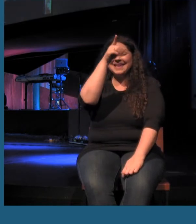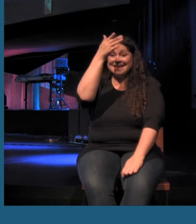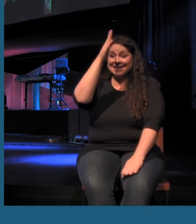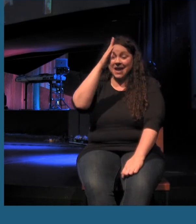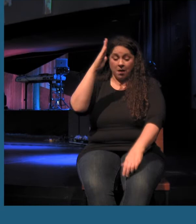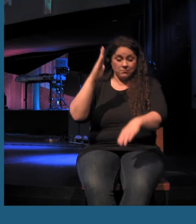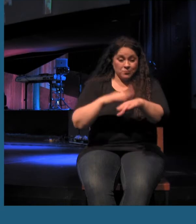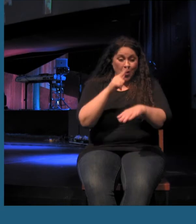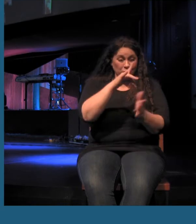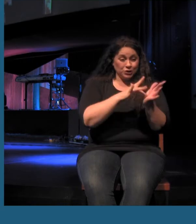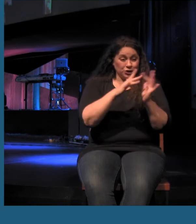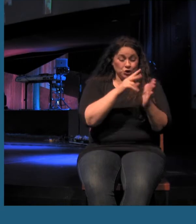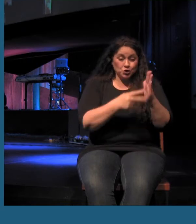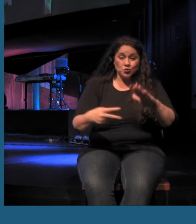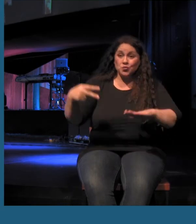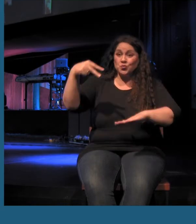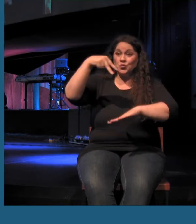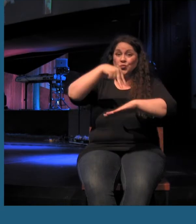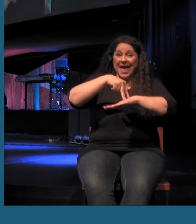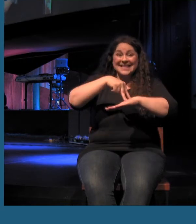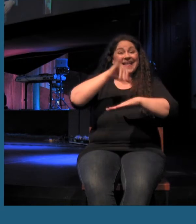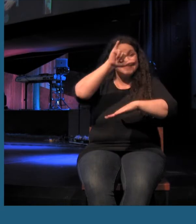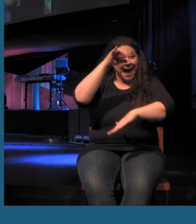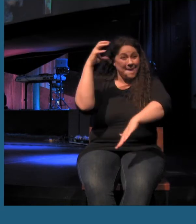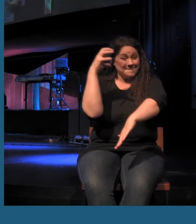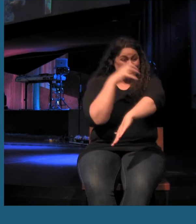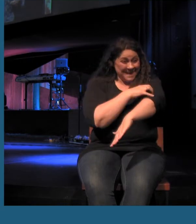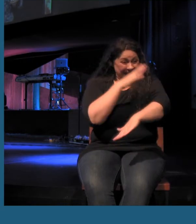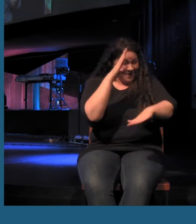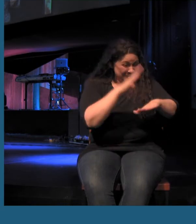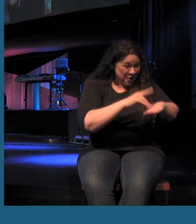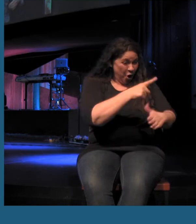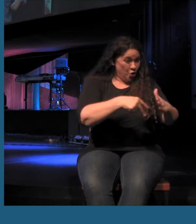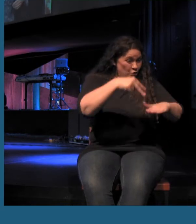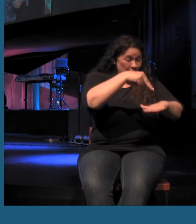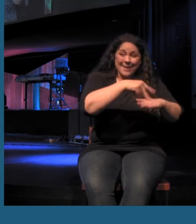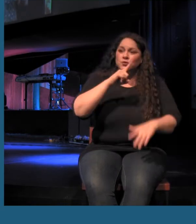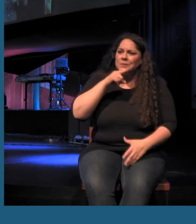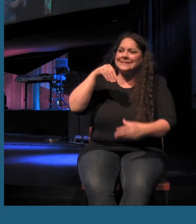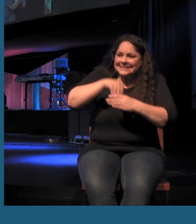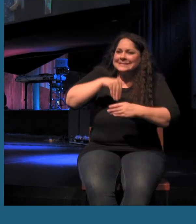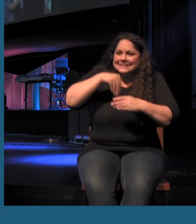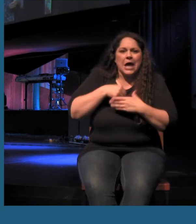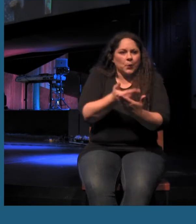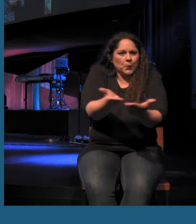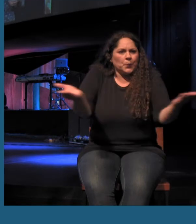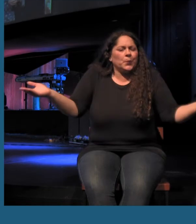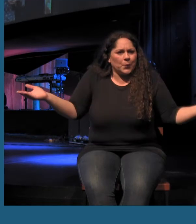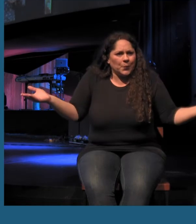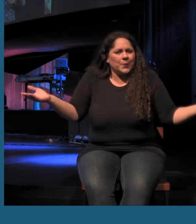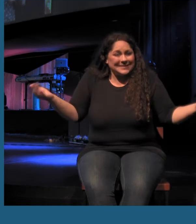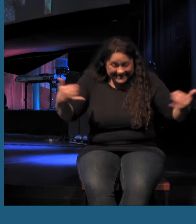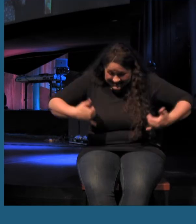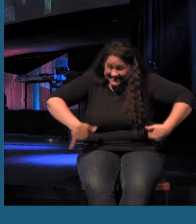resurrection power that we can walk in. It's that confidence that